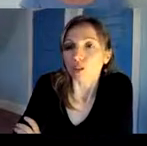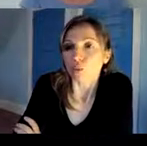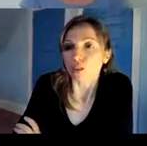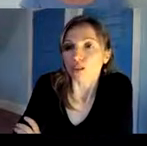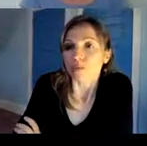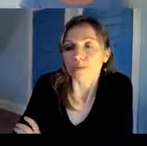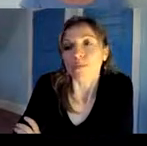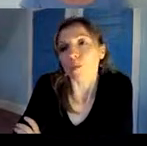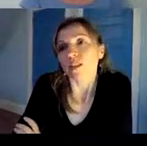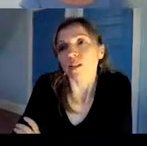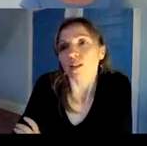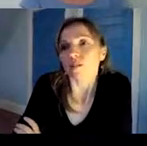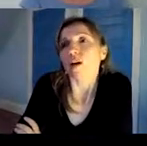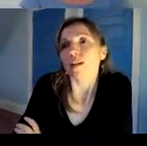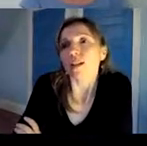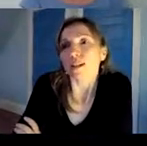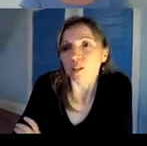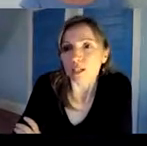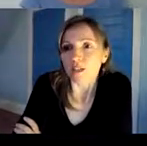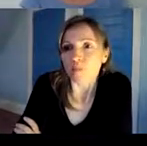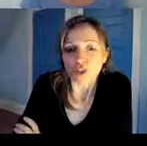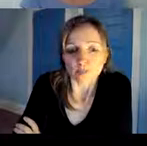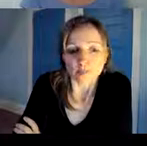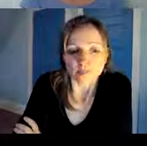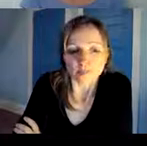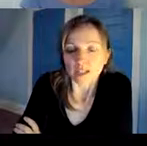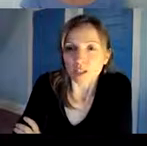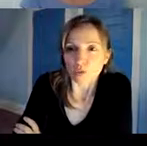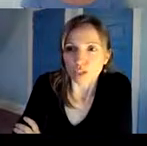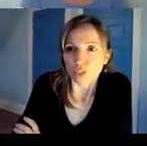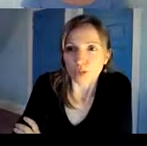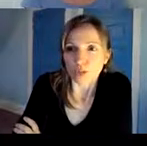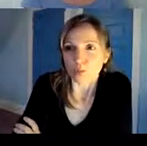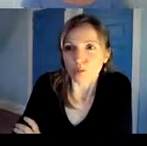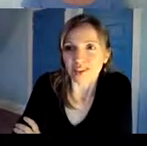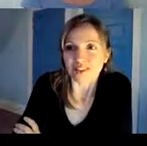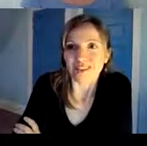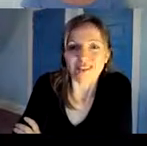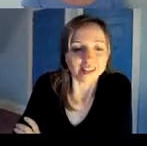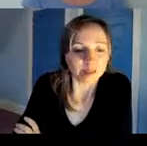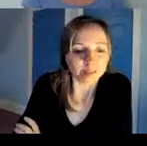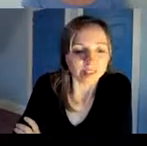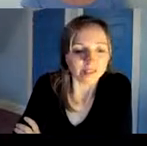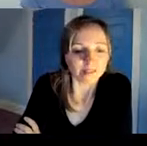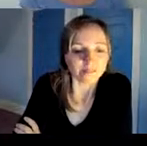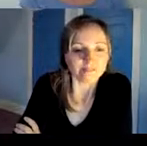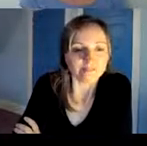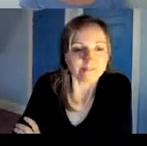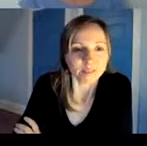well into the winter or well into the fall, into the beginning of winter. And they don't change to beautiful colors like our native